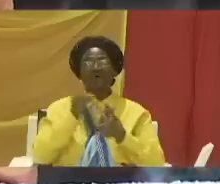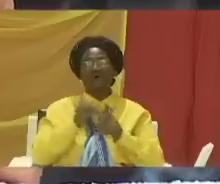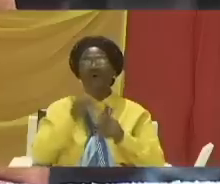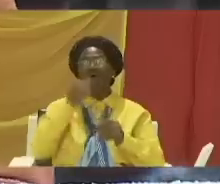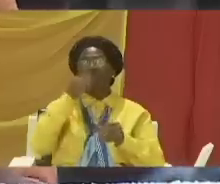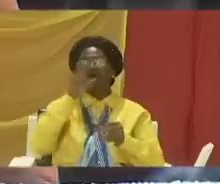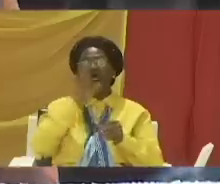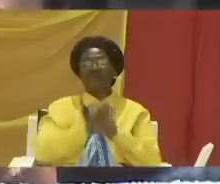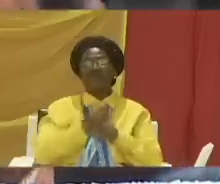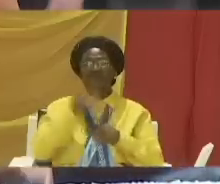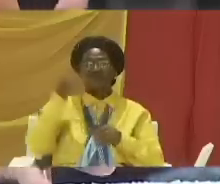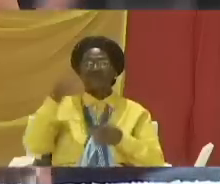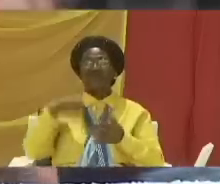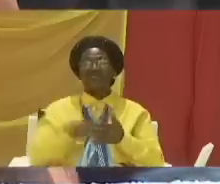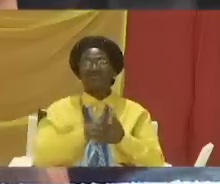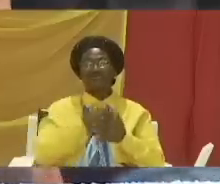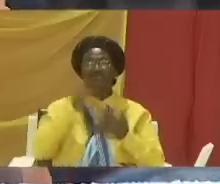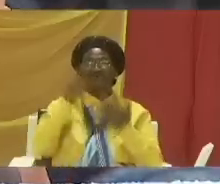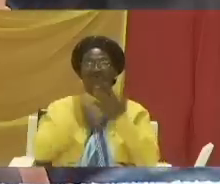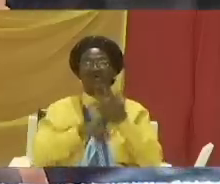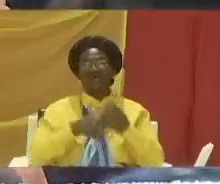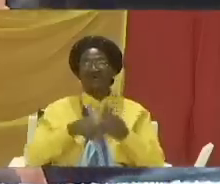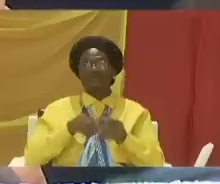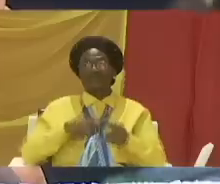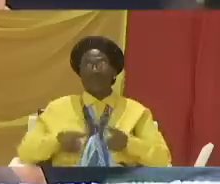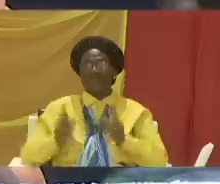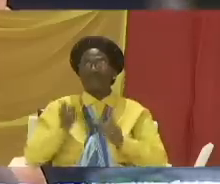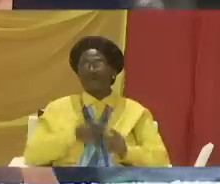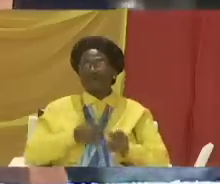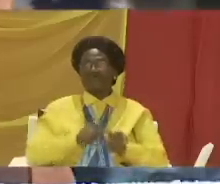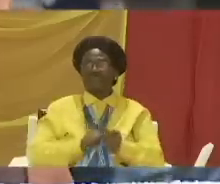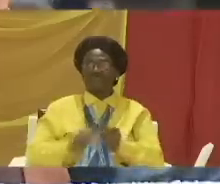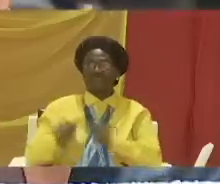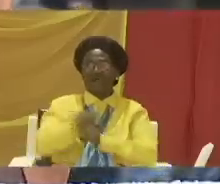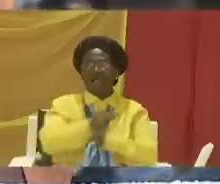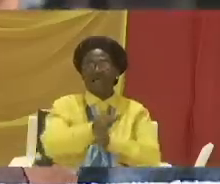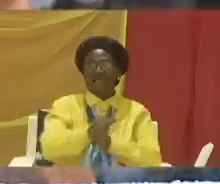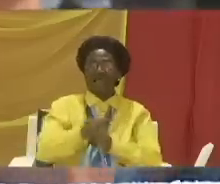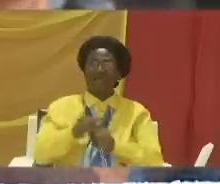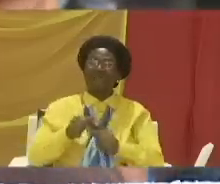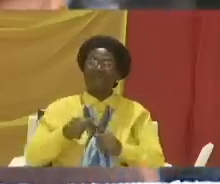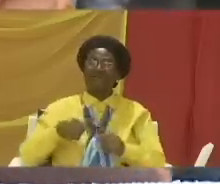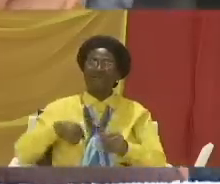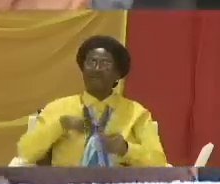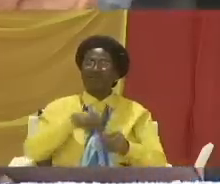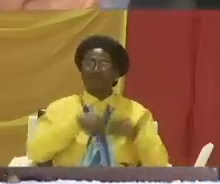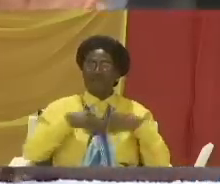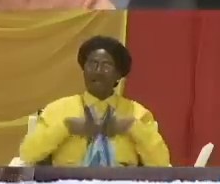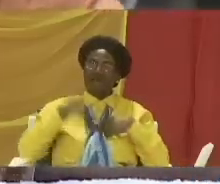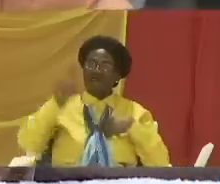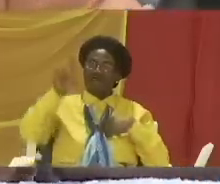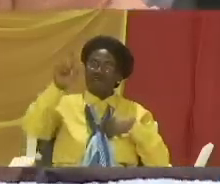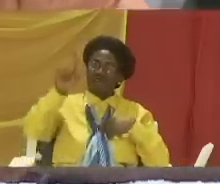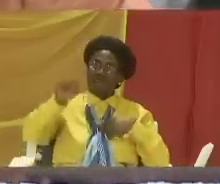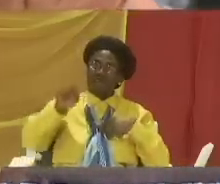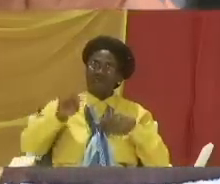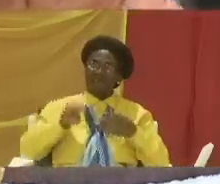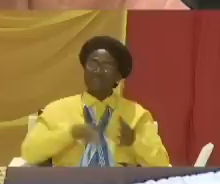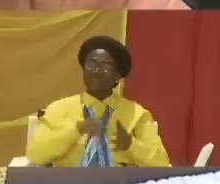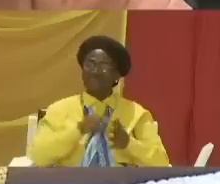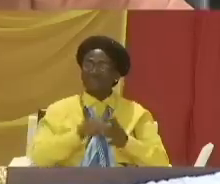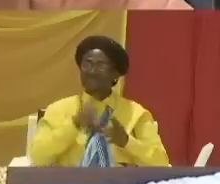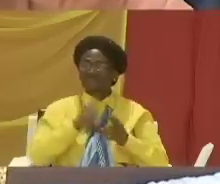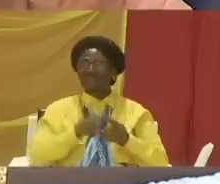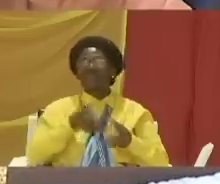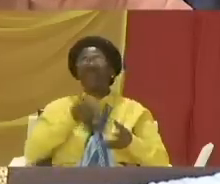newness. Let's go ahead. We have roughly 20 minutes to